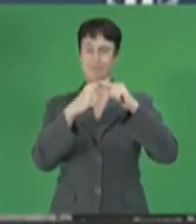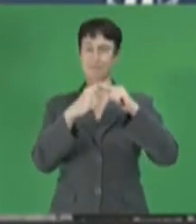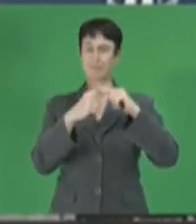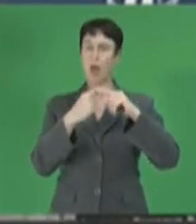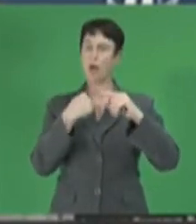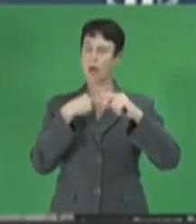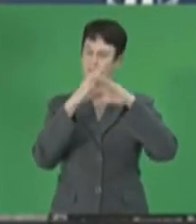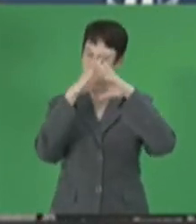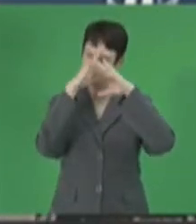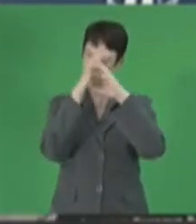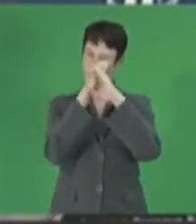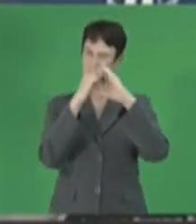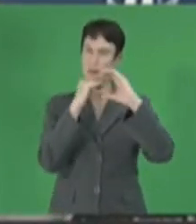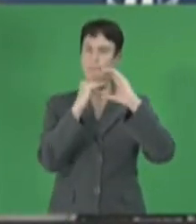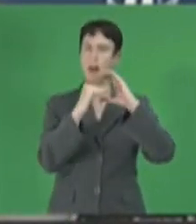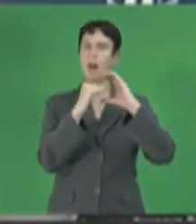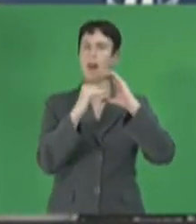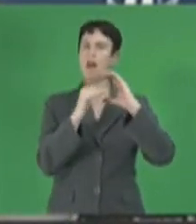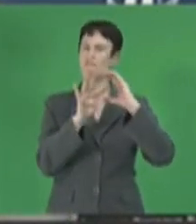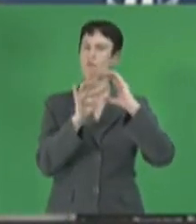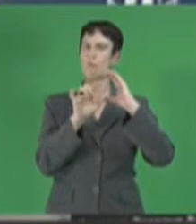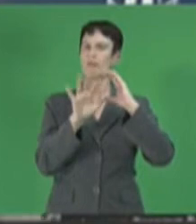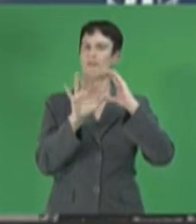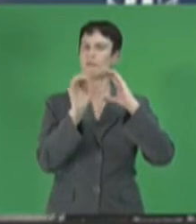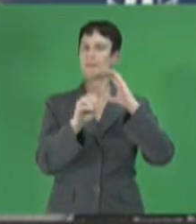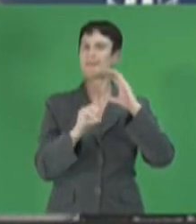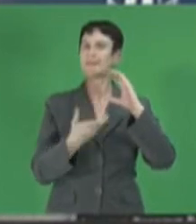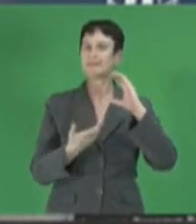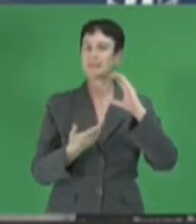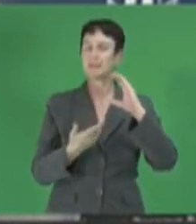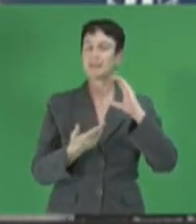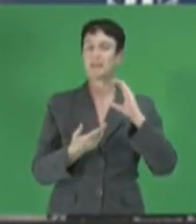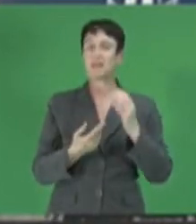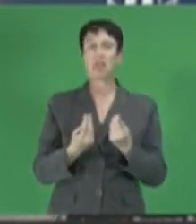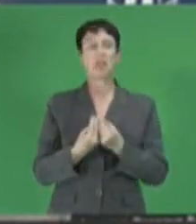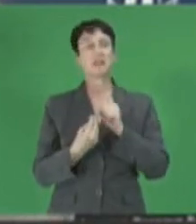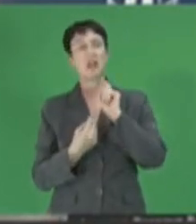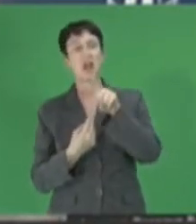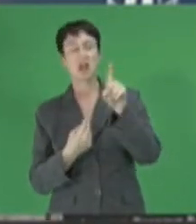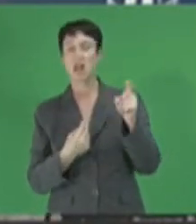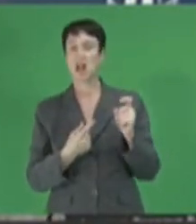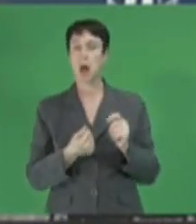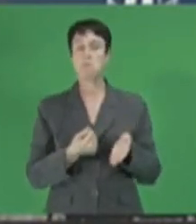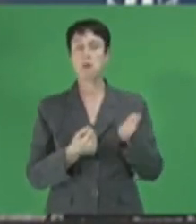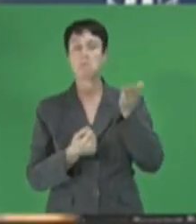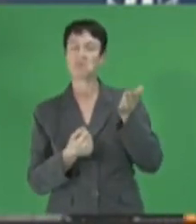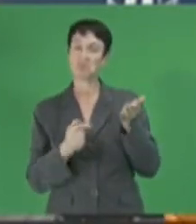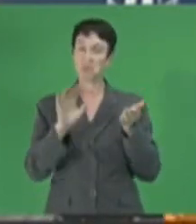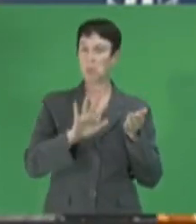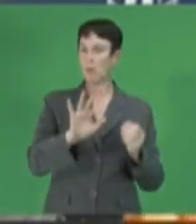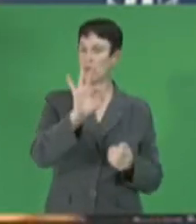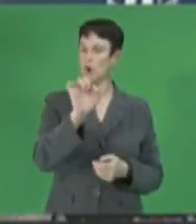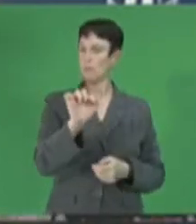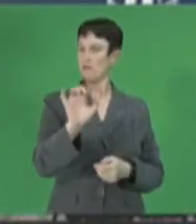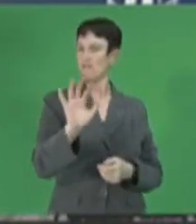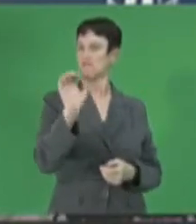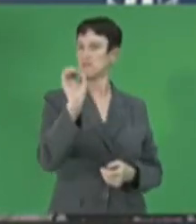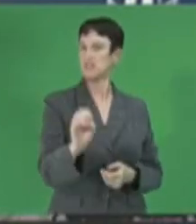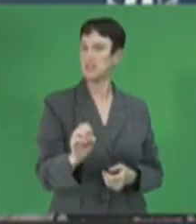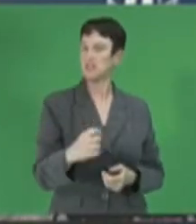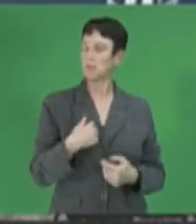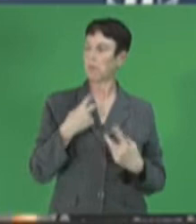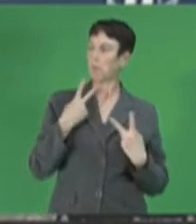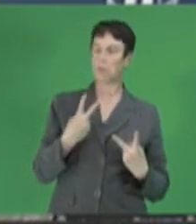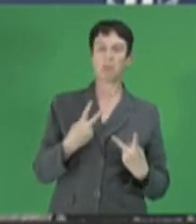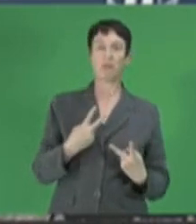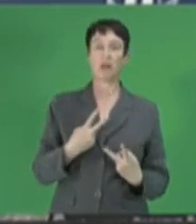of the inflation target range. Other prices in this economy are rising at around 3.5%. You guys are out of